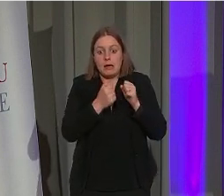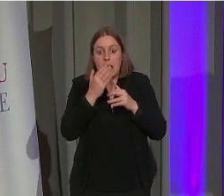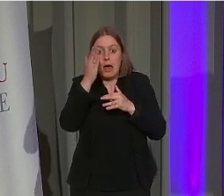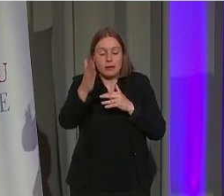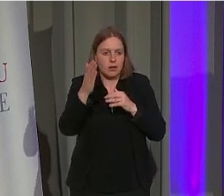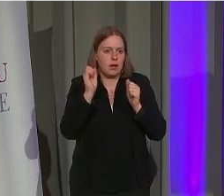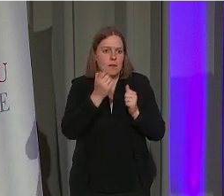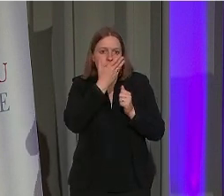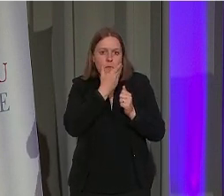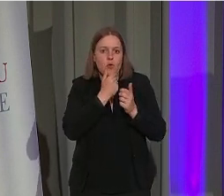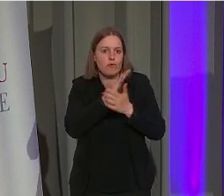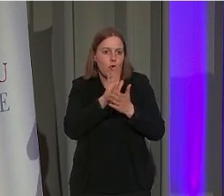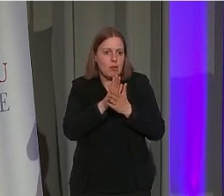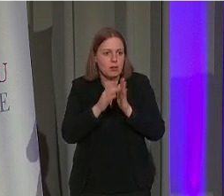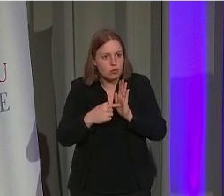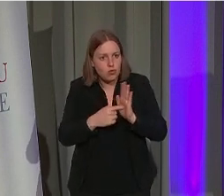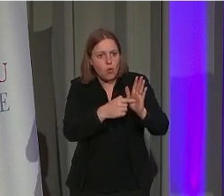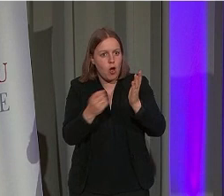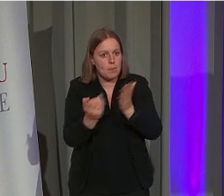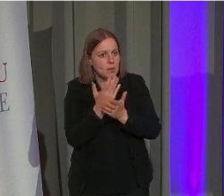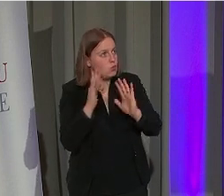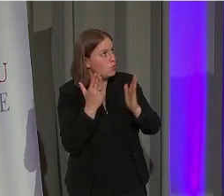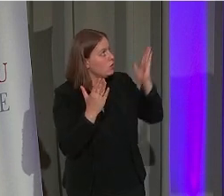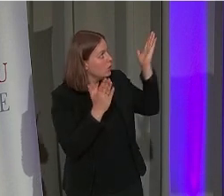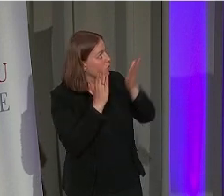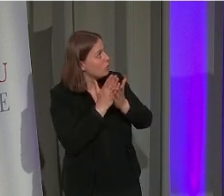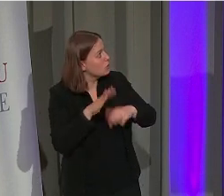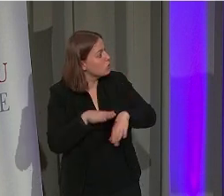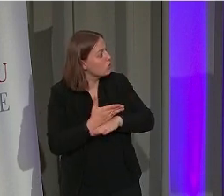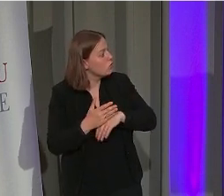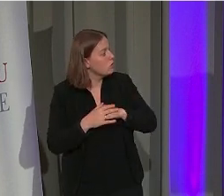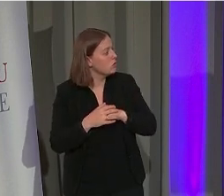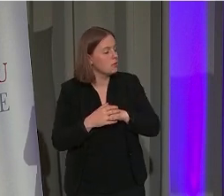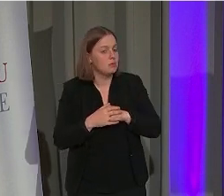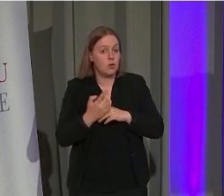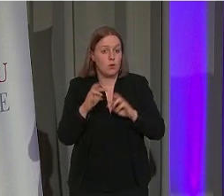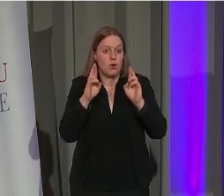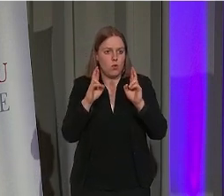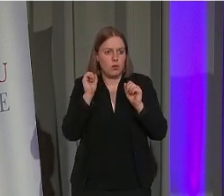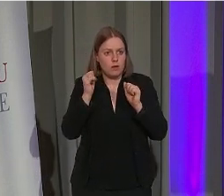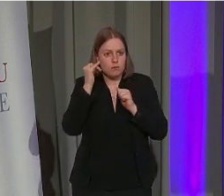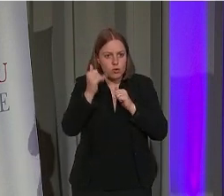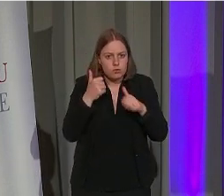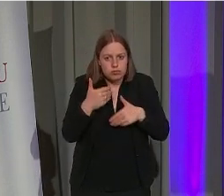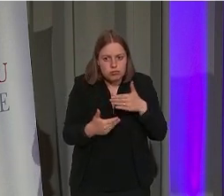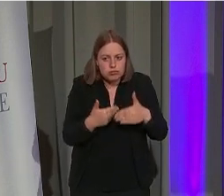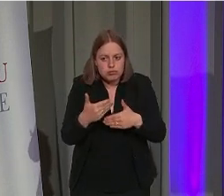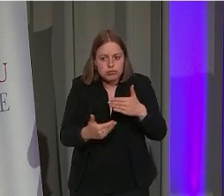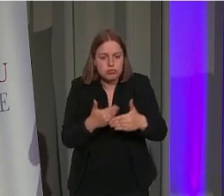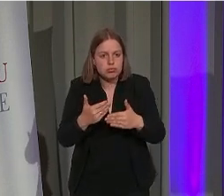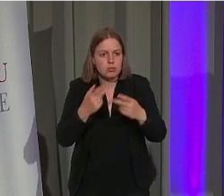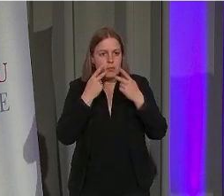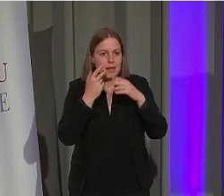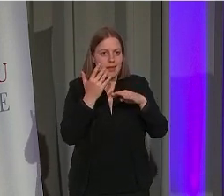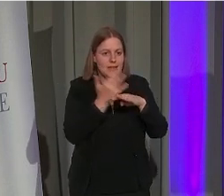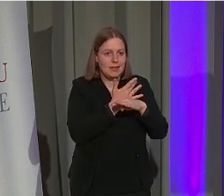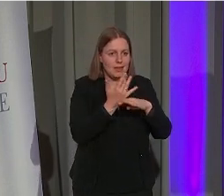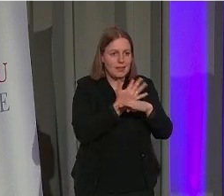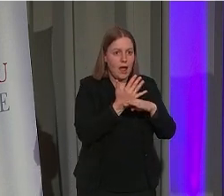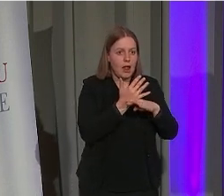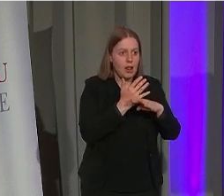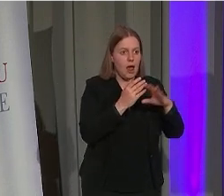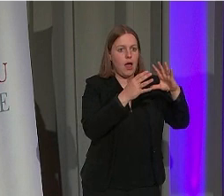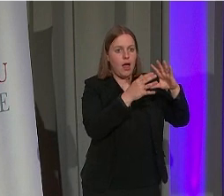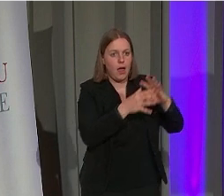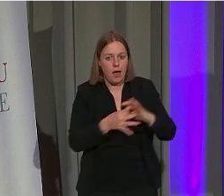a good example for you to create that. So we hope that we can work on that further to link